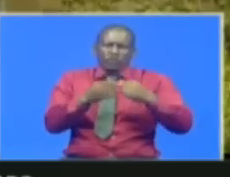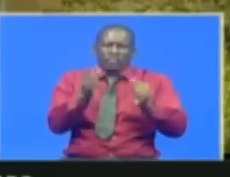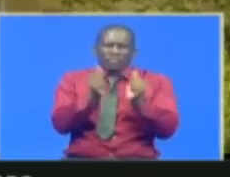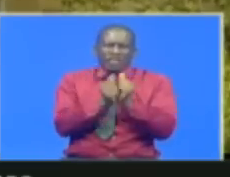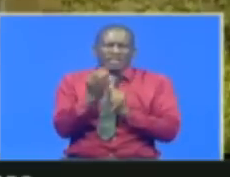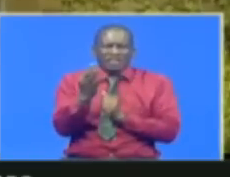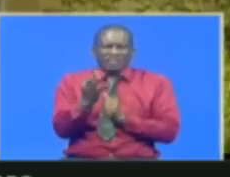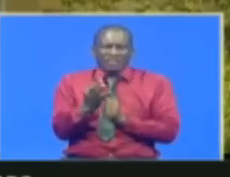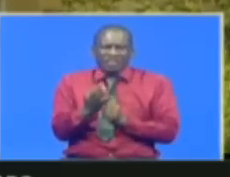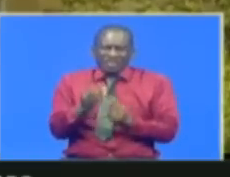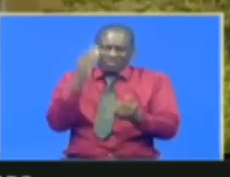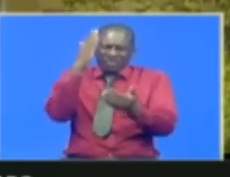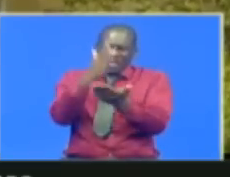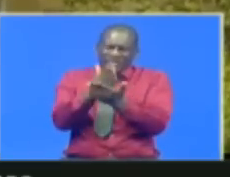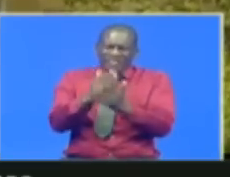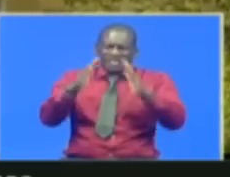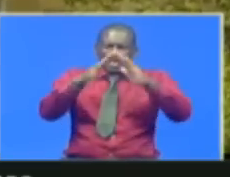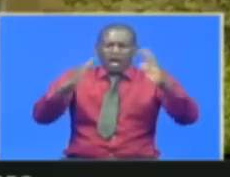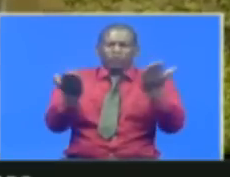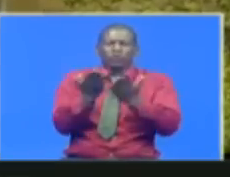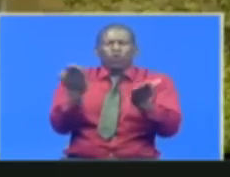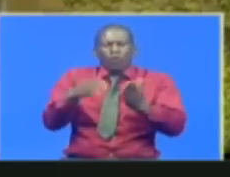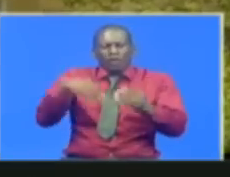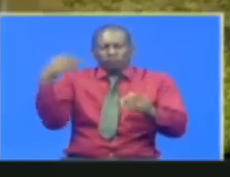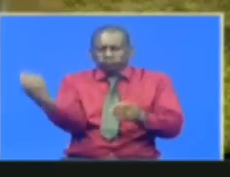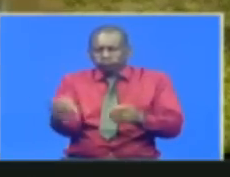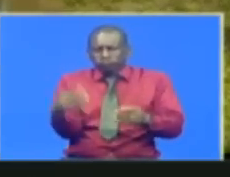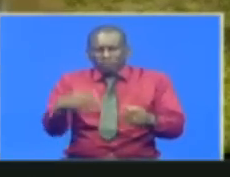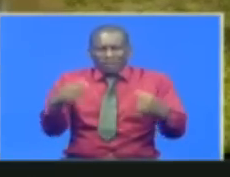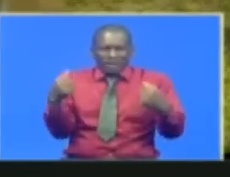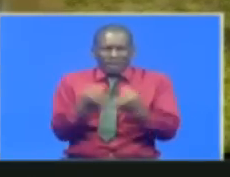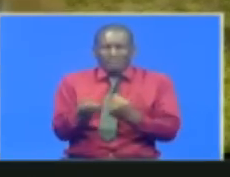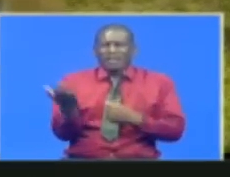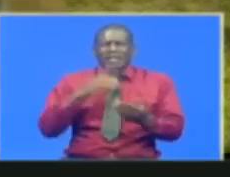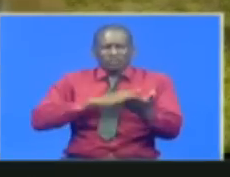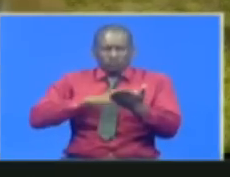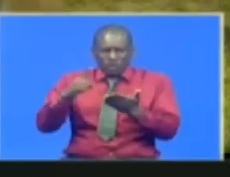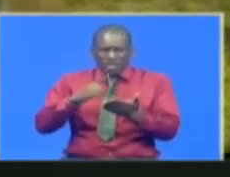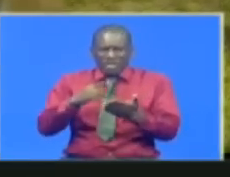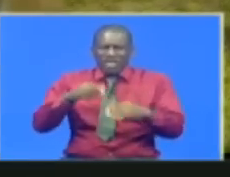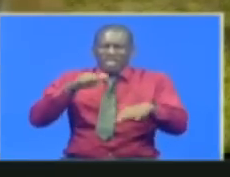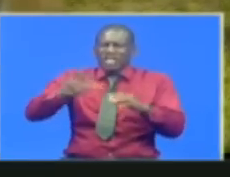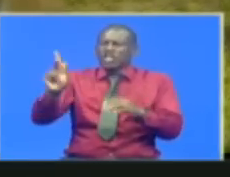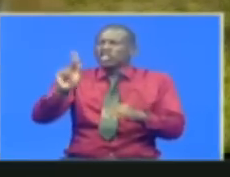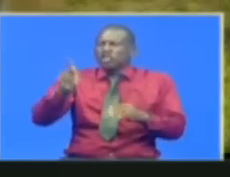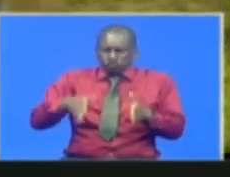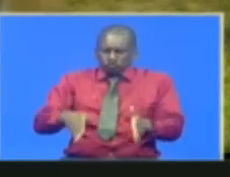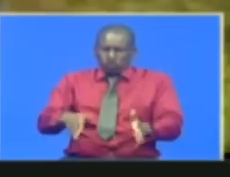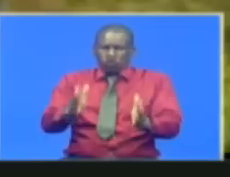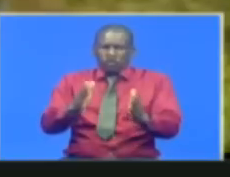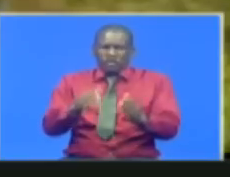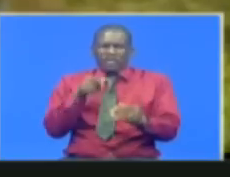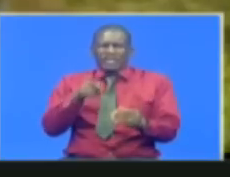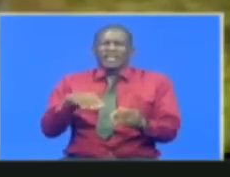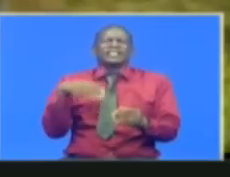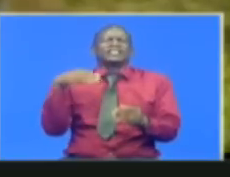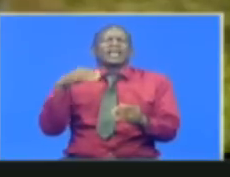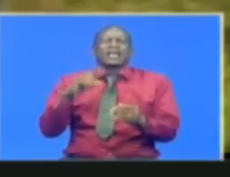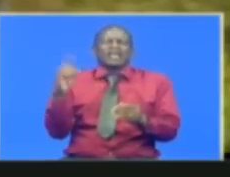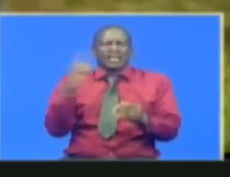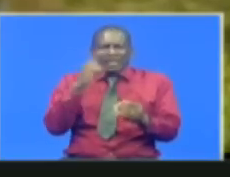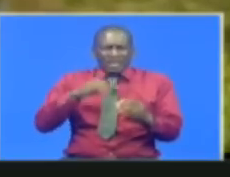The exact place where the incident happened last week along Kirichwa Road remains a crime scene, even